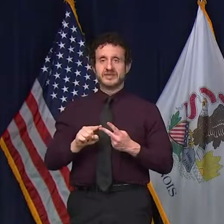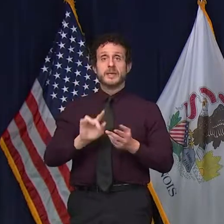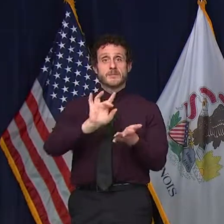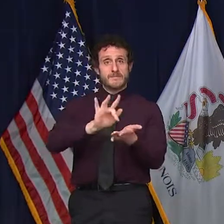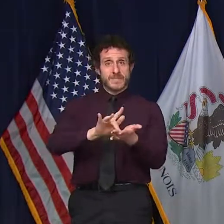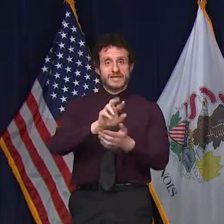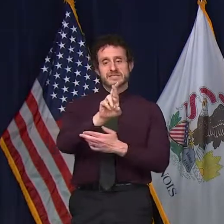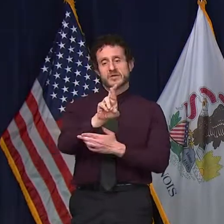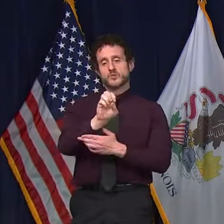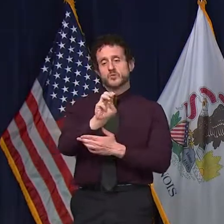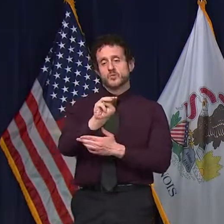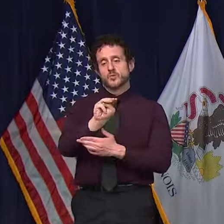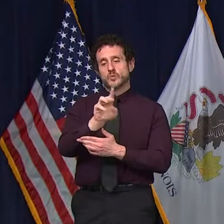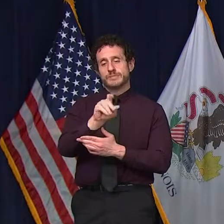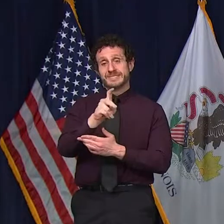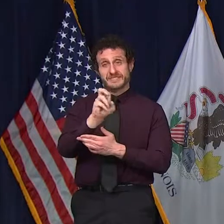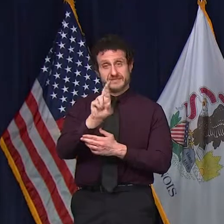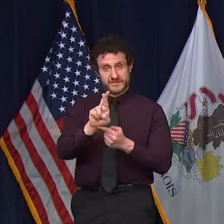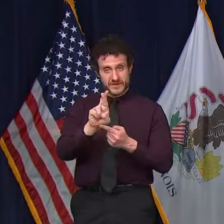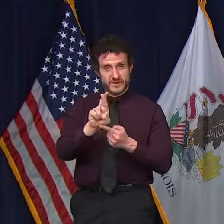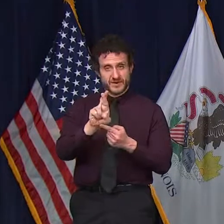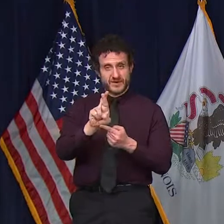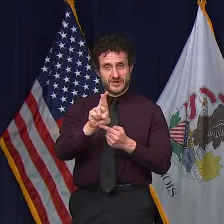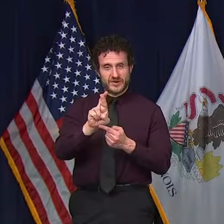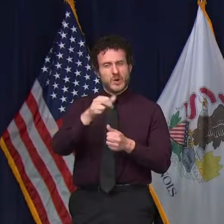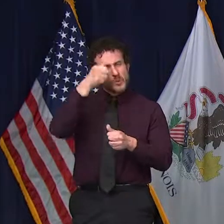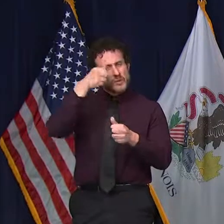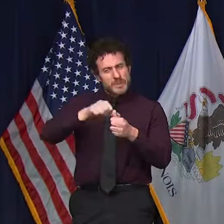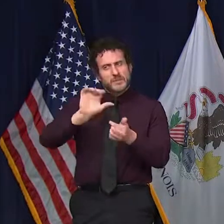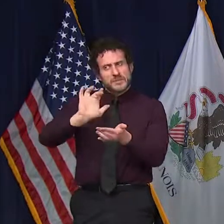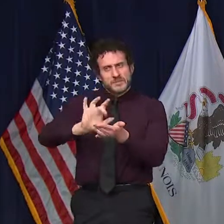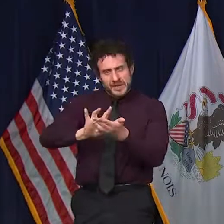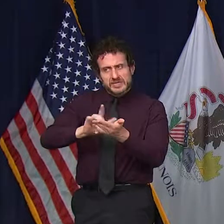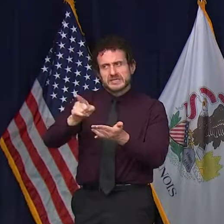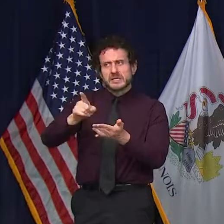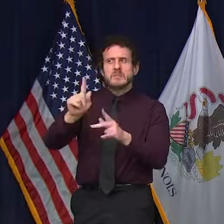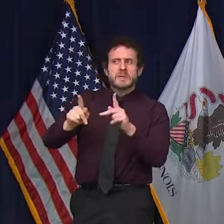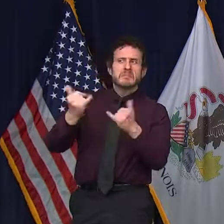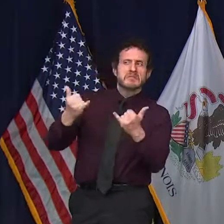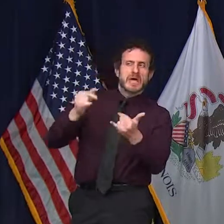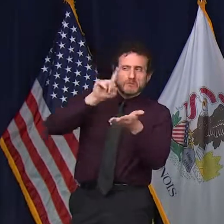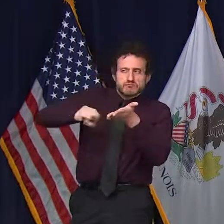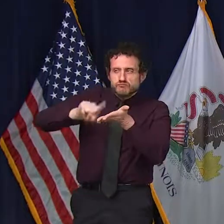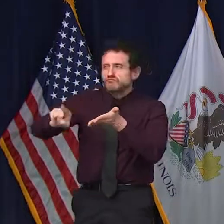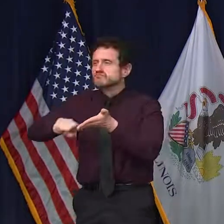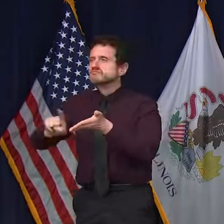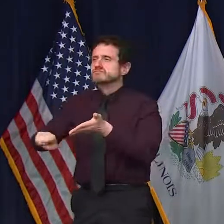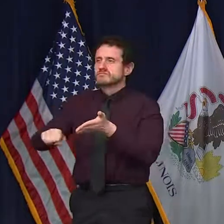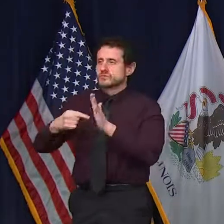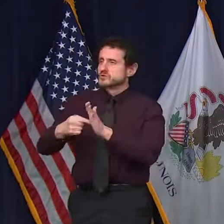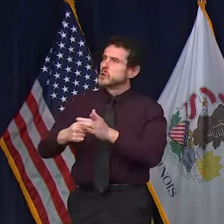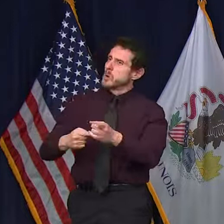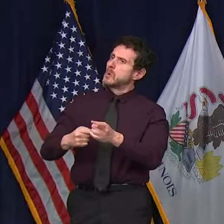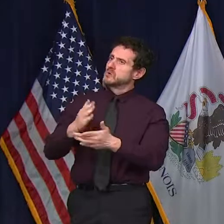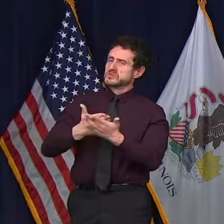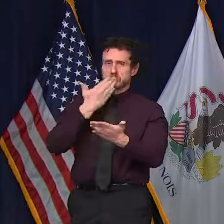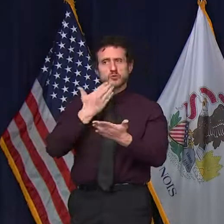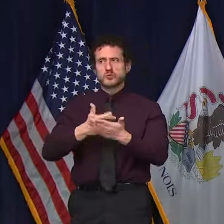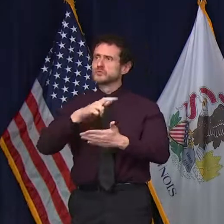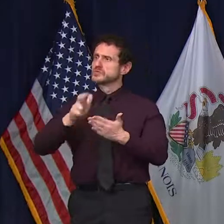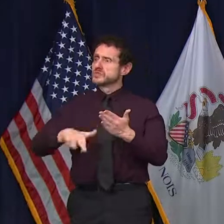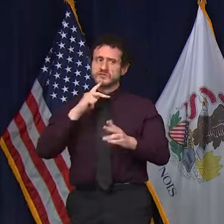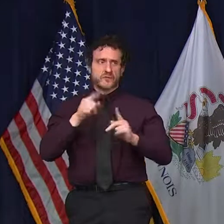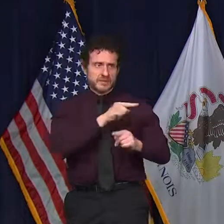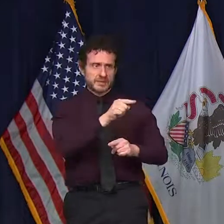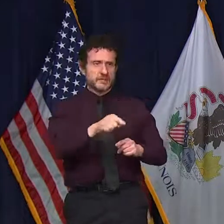remdesivir, that is the investigational drug that has showed some important clinical outcomes for hospitalized